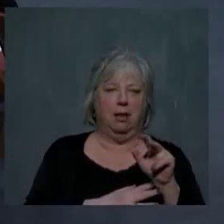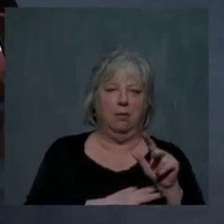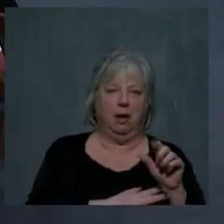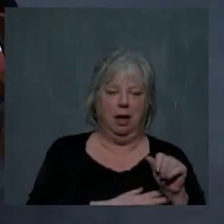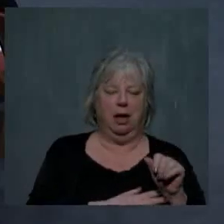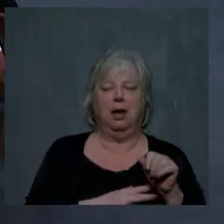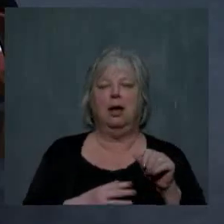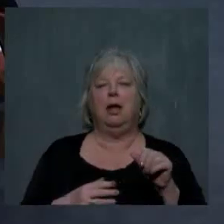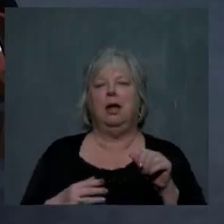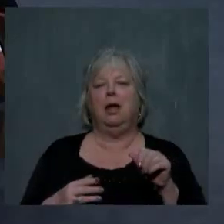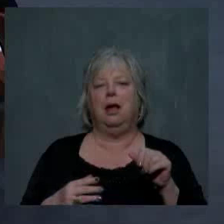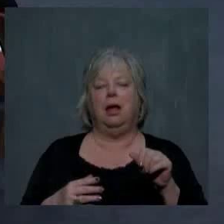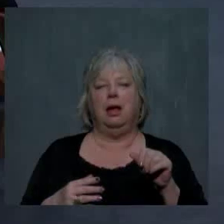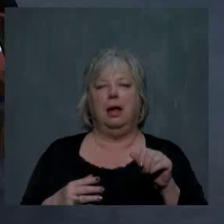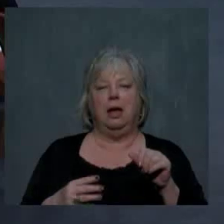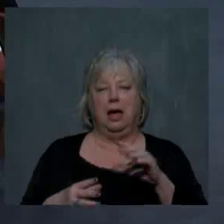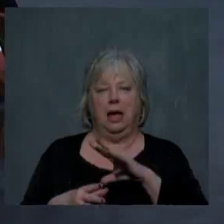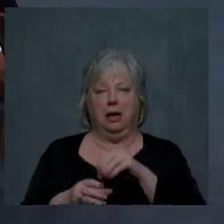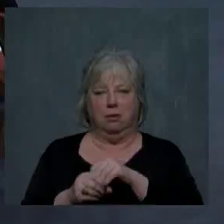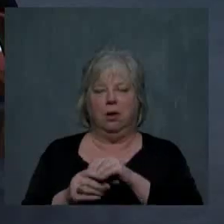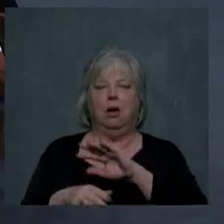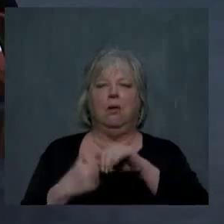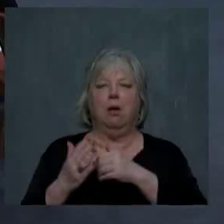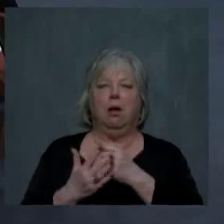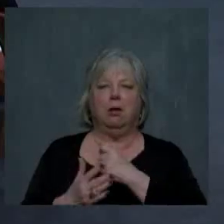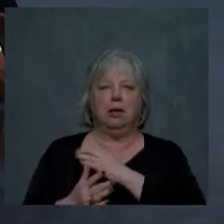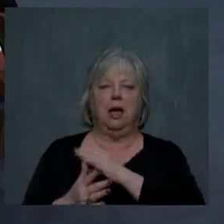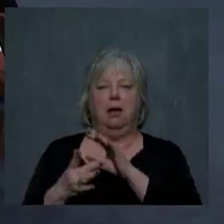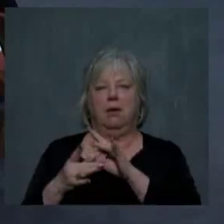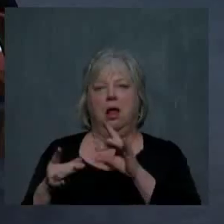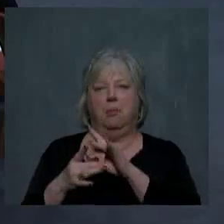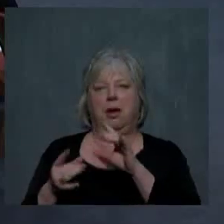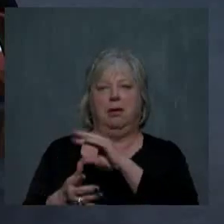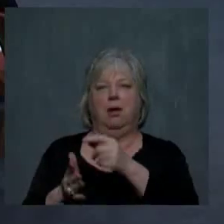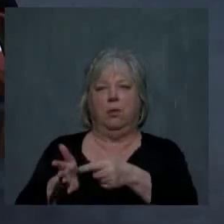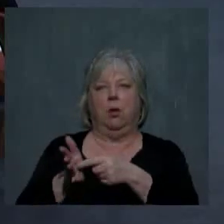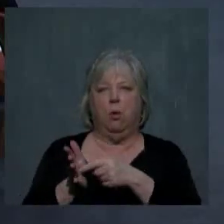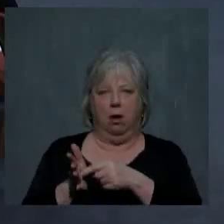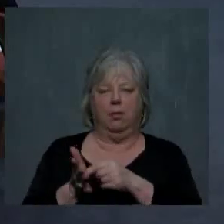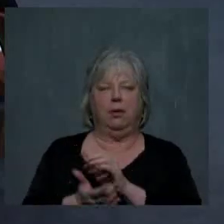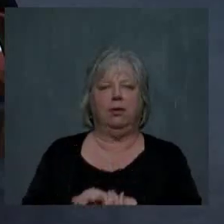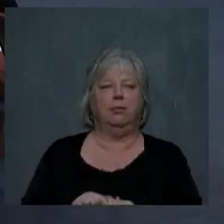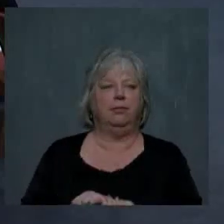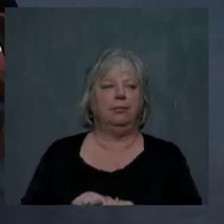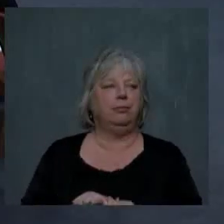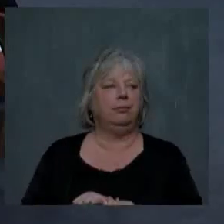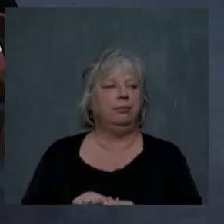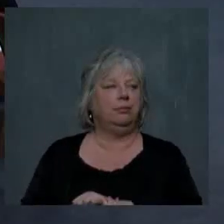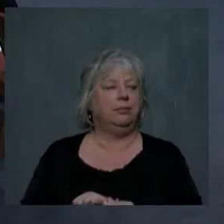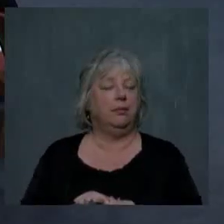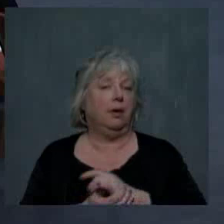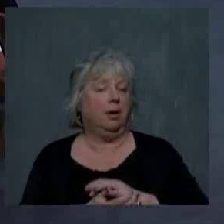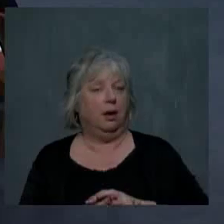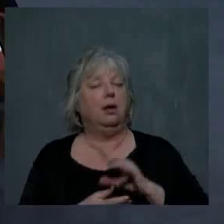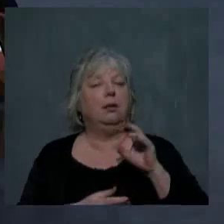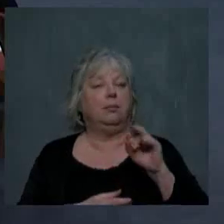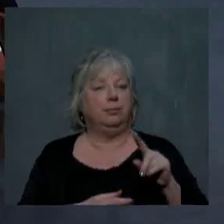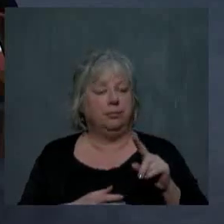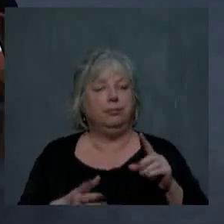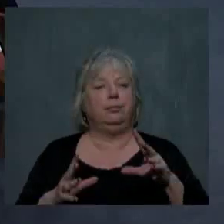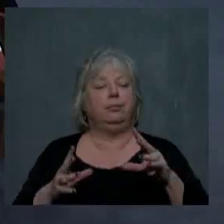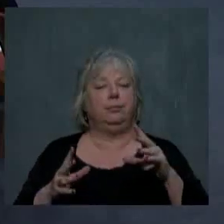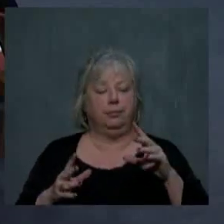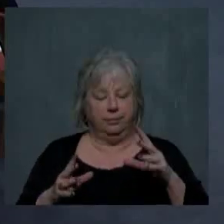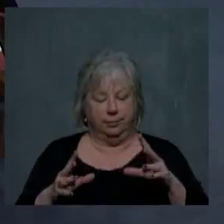74093A, I'd like to move for the approval, including all staff comments and conditions therein. Okay. We just heard a motion to approve this item